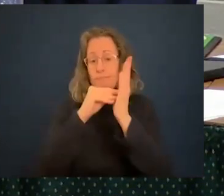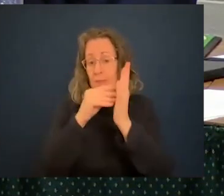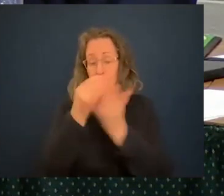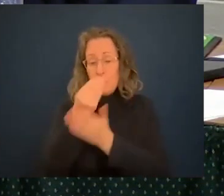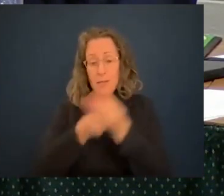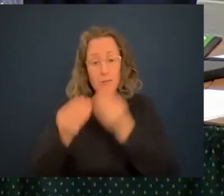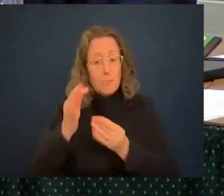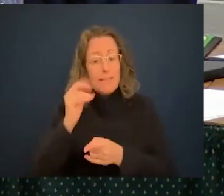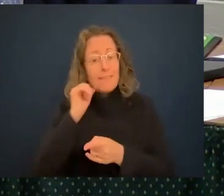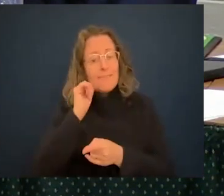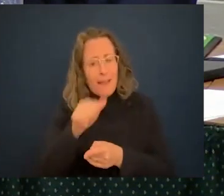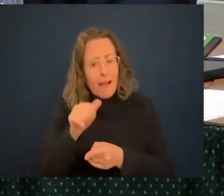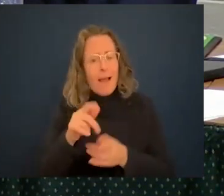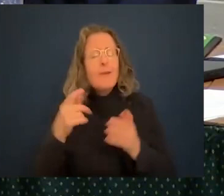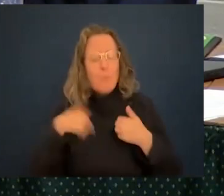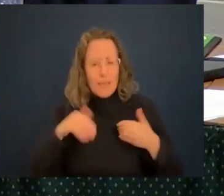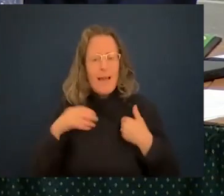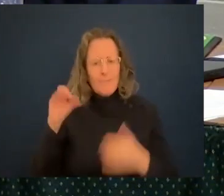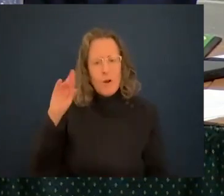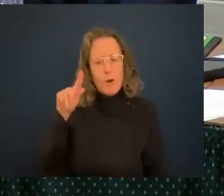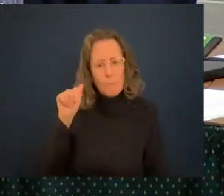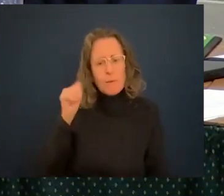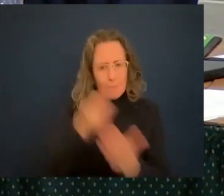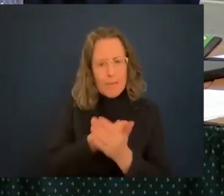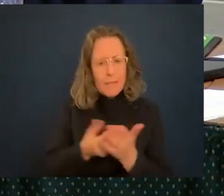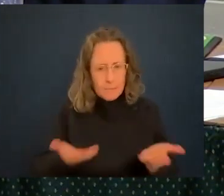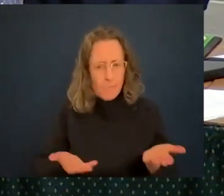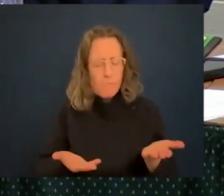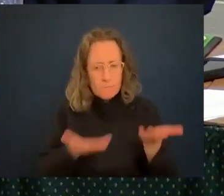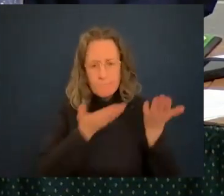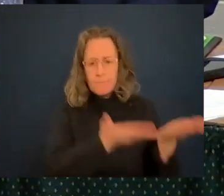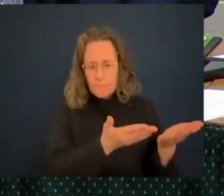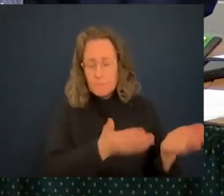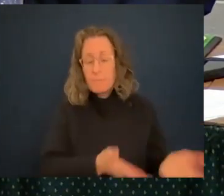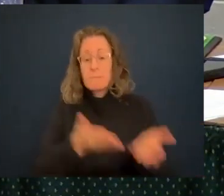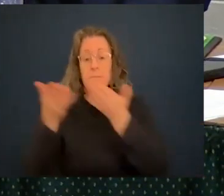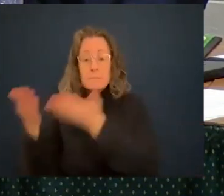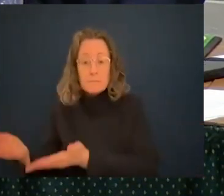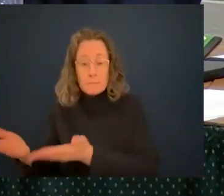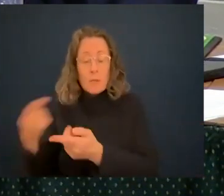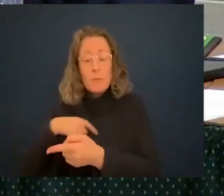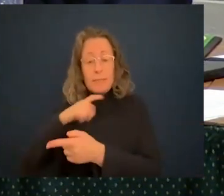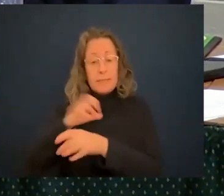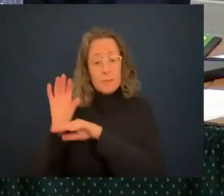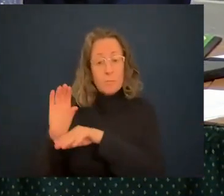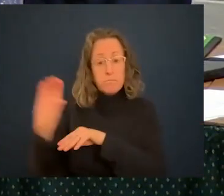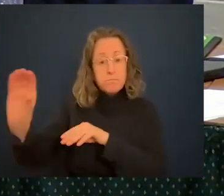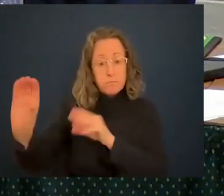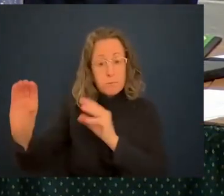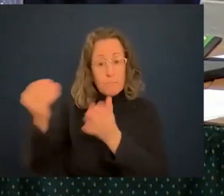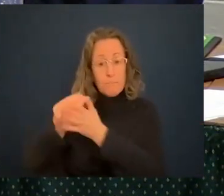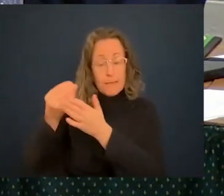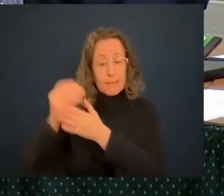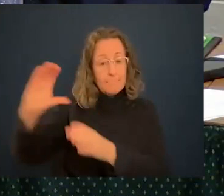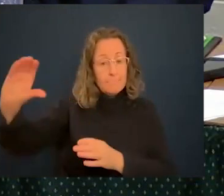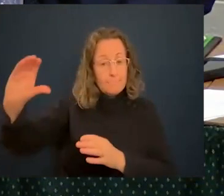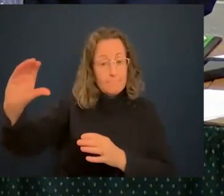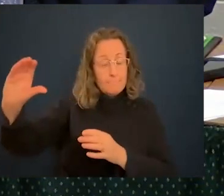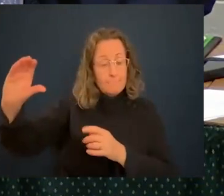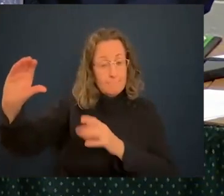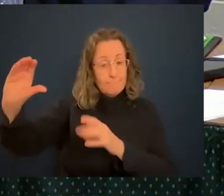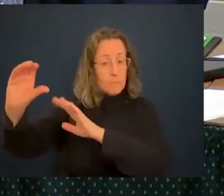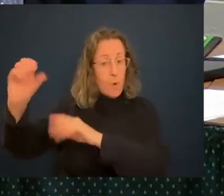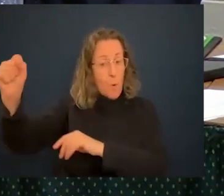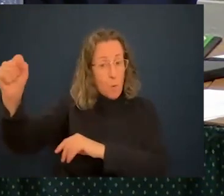there the other piece of it is we're gonna set money aside we'll save it we'll hold on to it we just won't